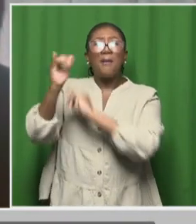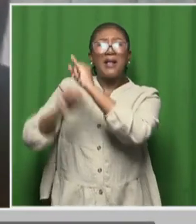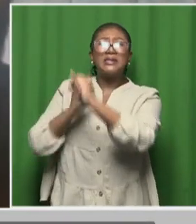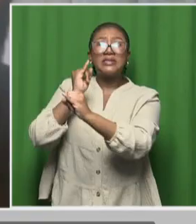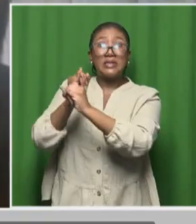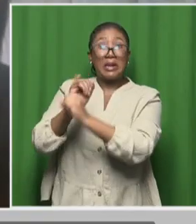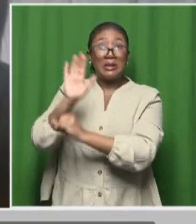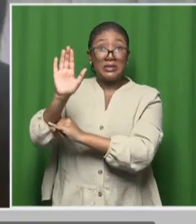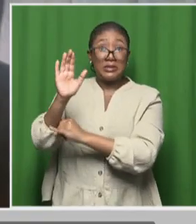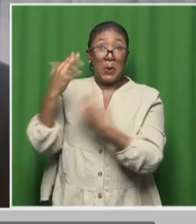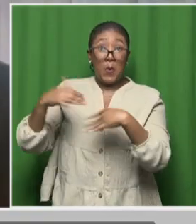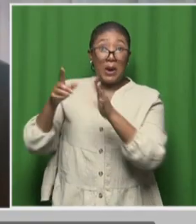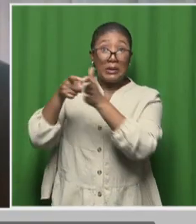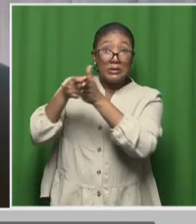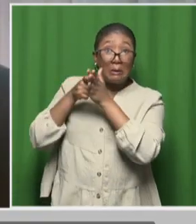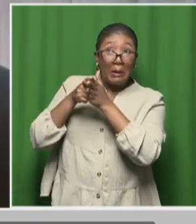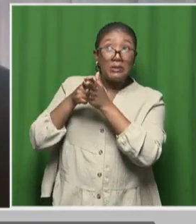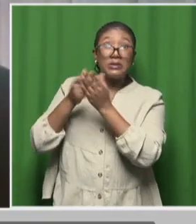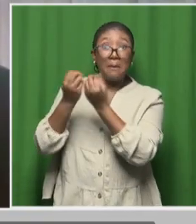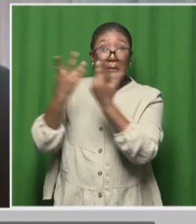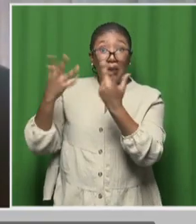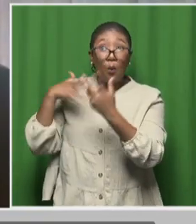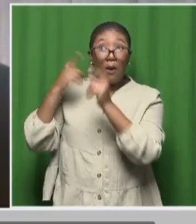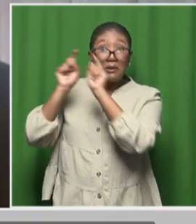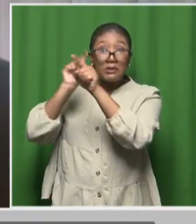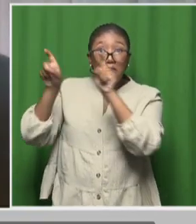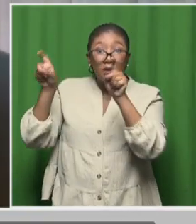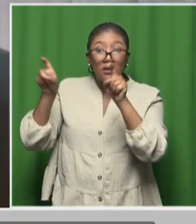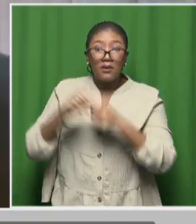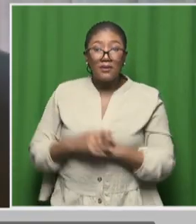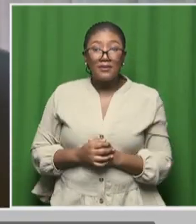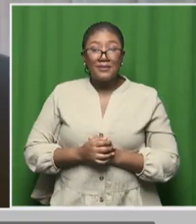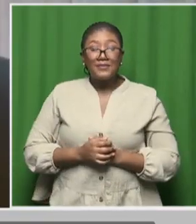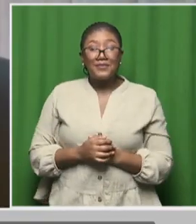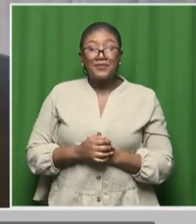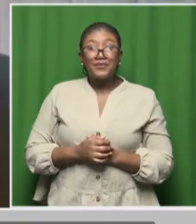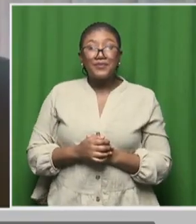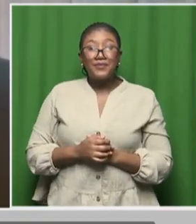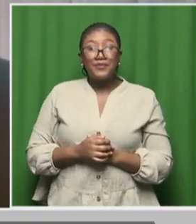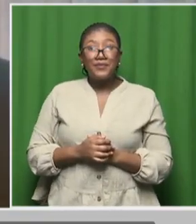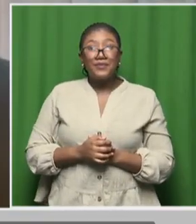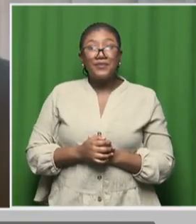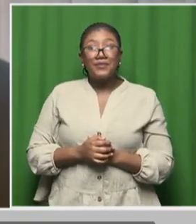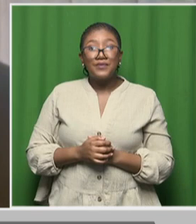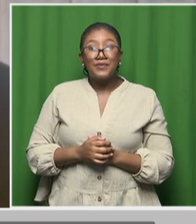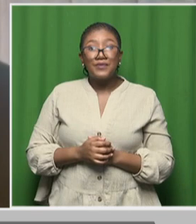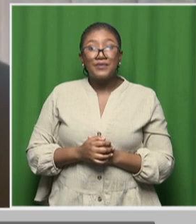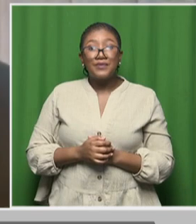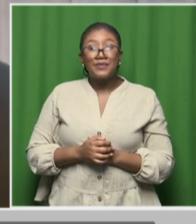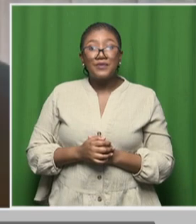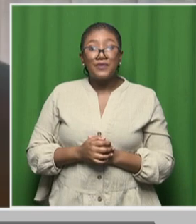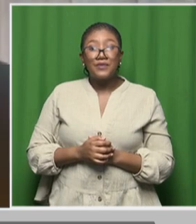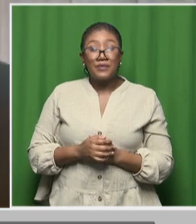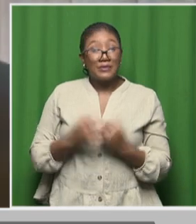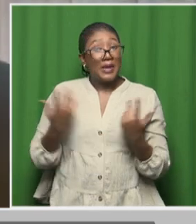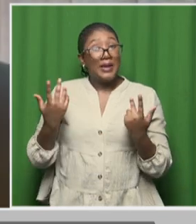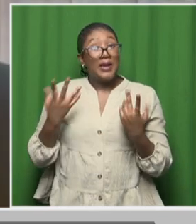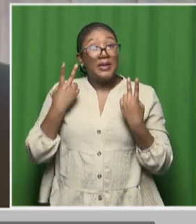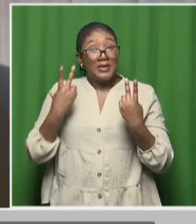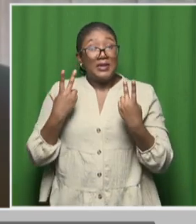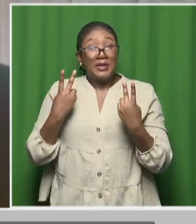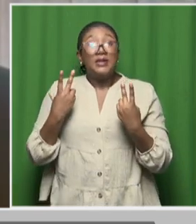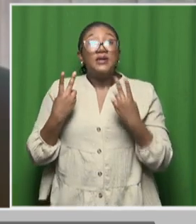impact the local job market? So the thing is that if Okay, look,